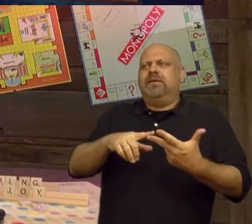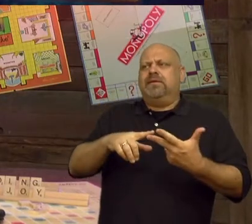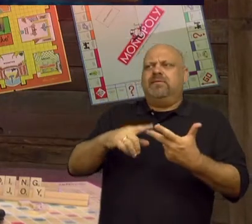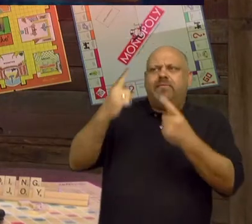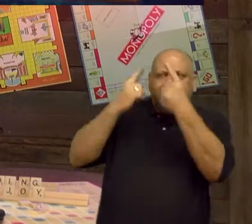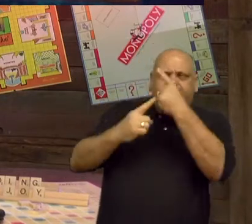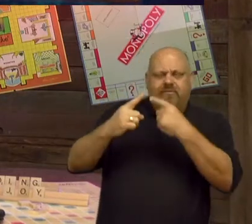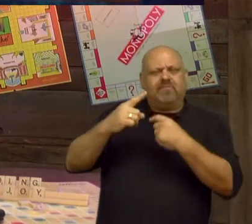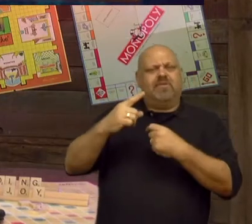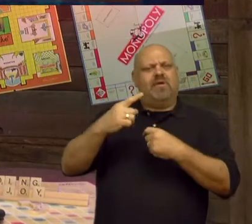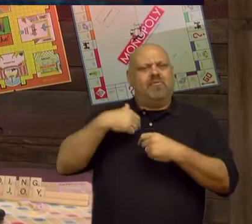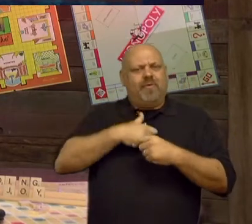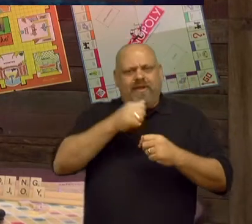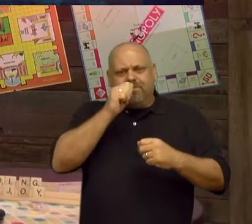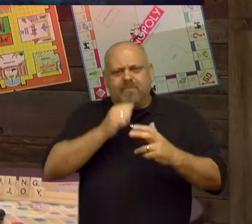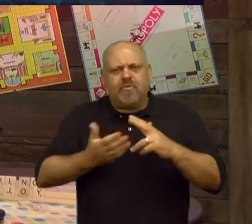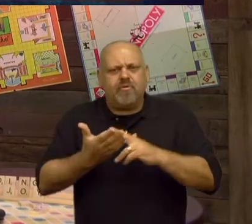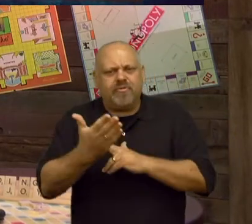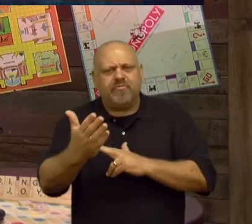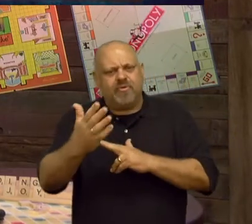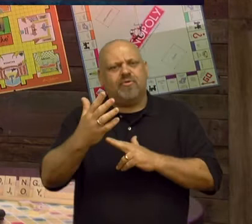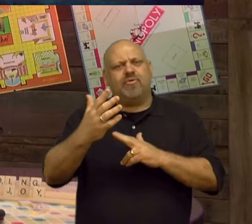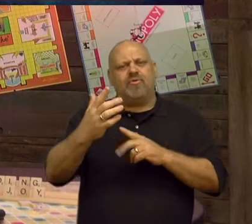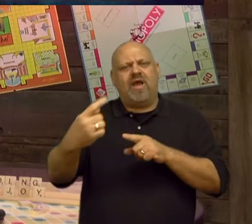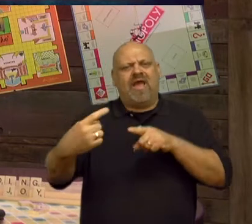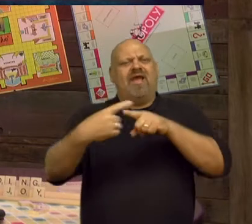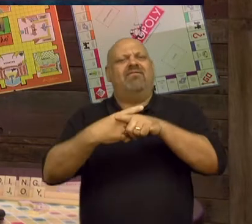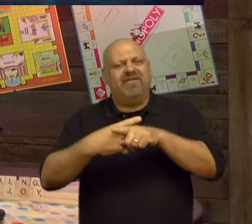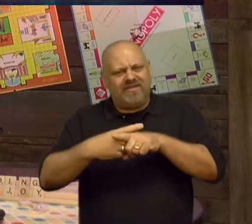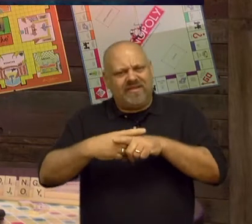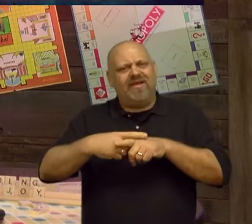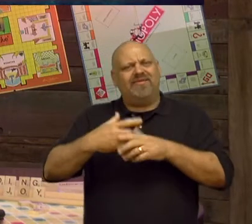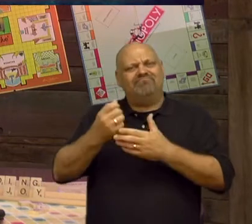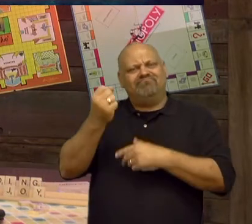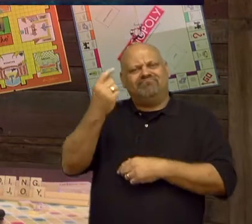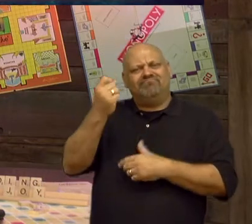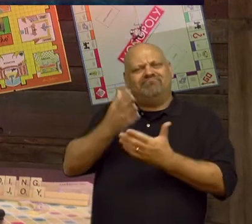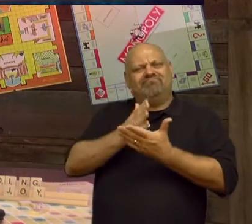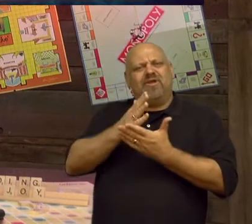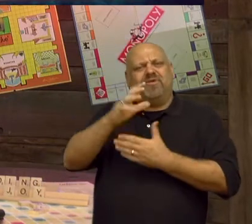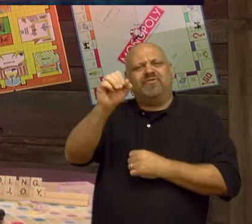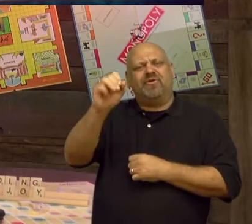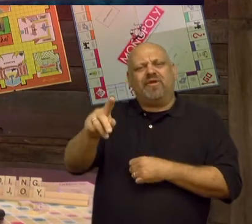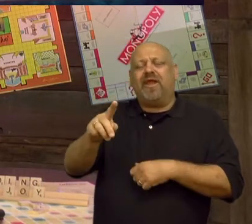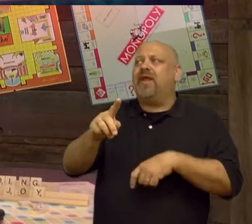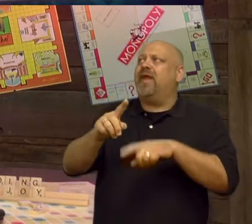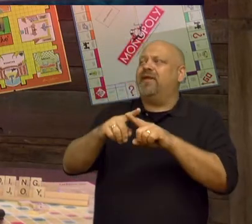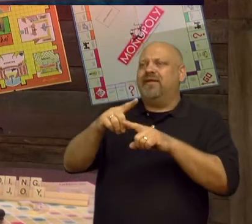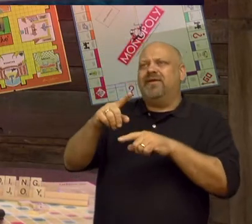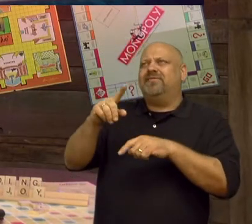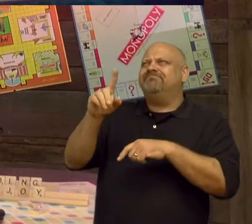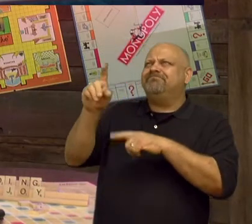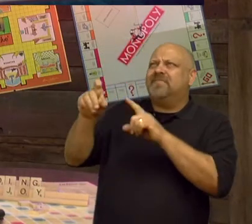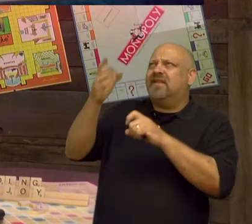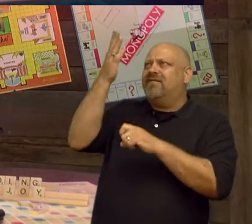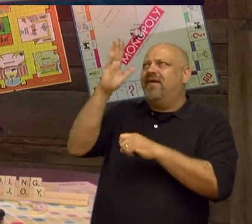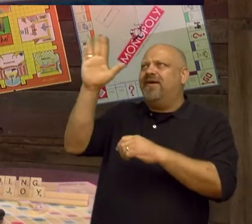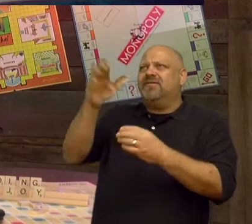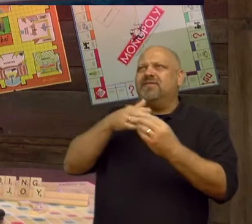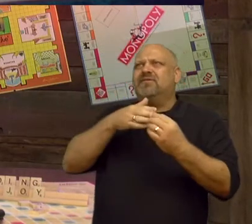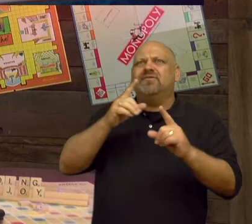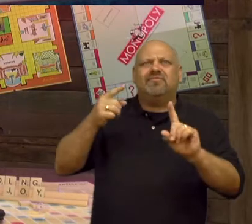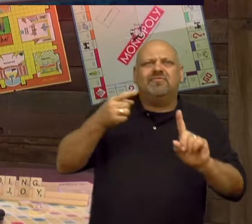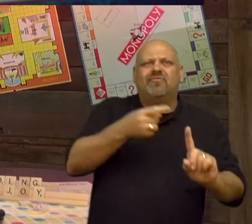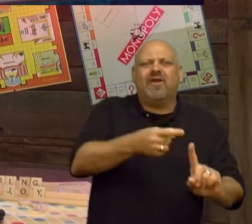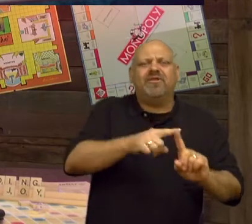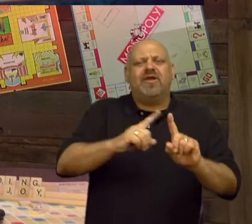through adversity, it's okay and understandable to question God's direction. But to sit back, if you've gone through time